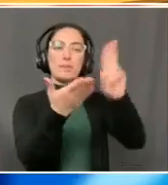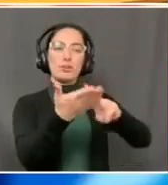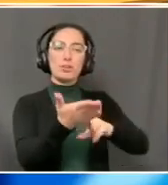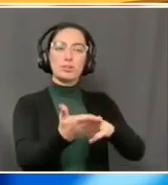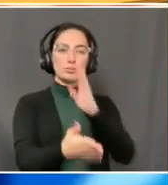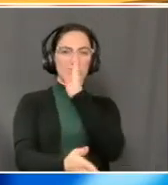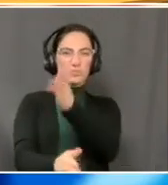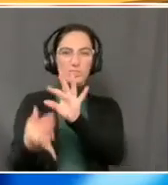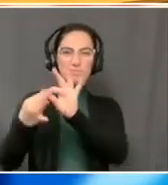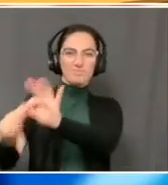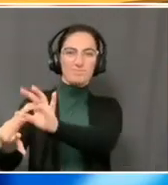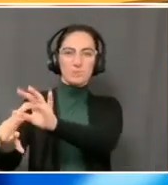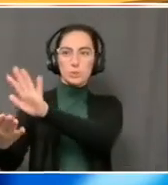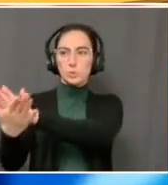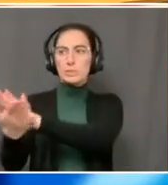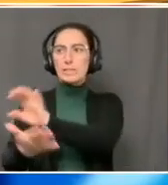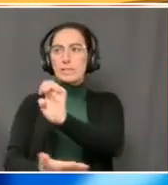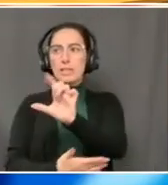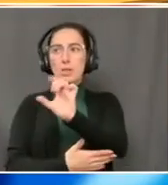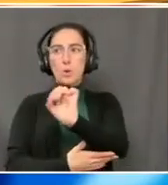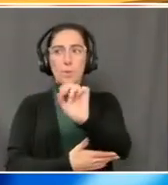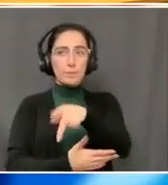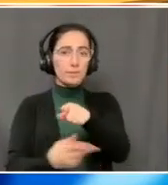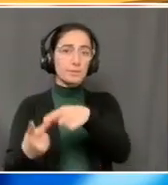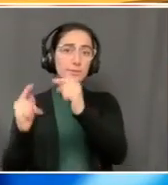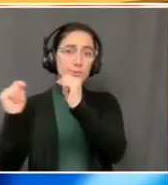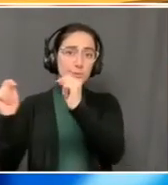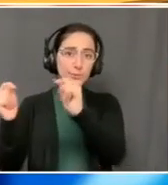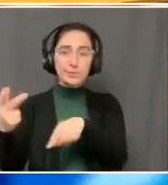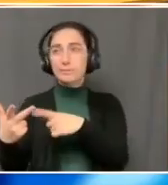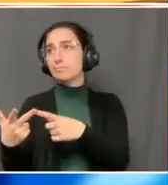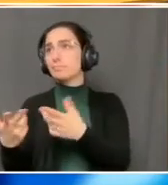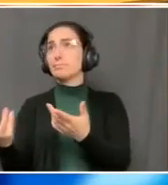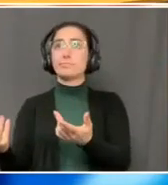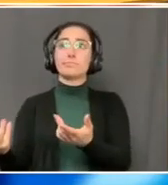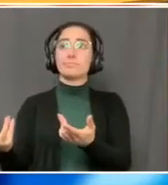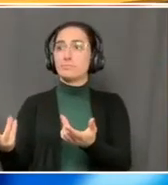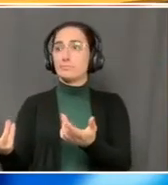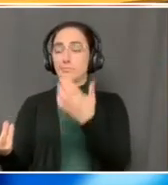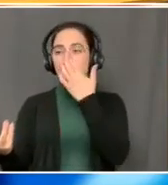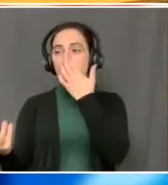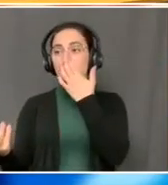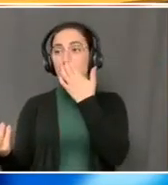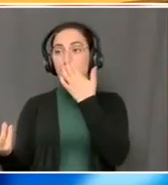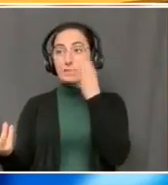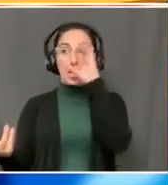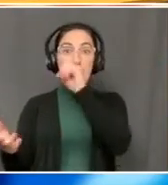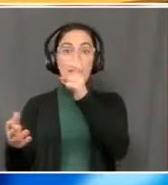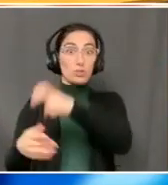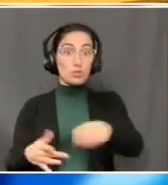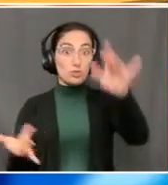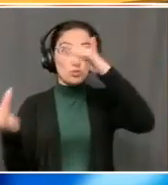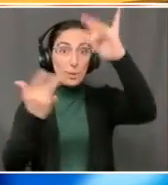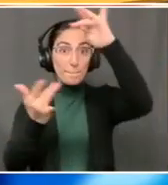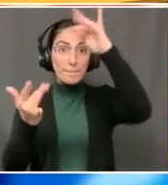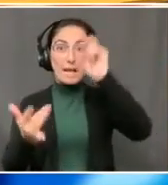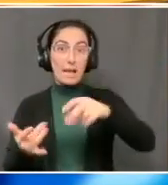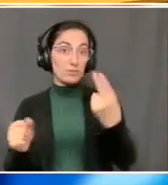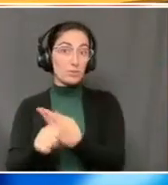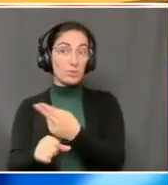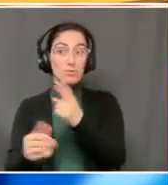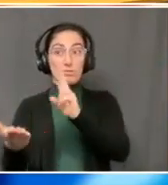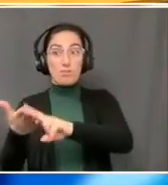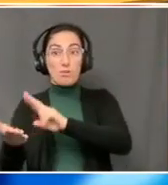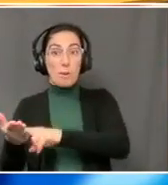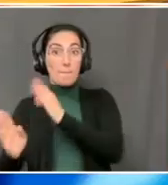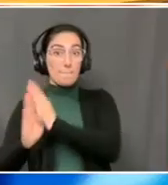what LLP or tutoring, or even if it's a field trip and they have to use a contracted bus vendor because the